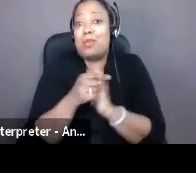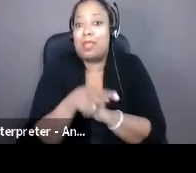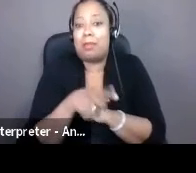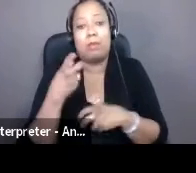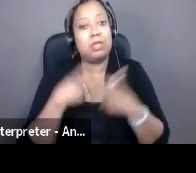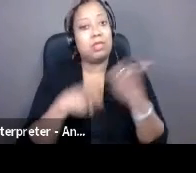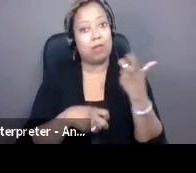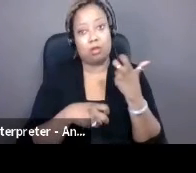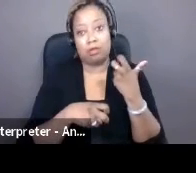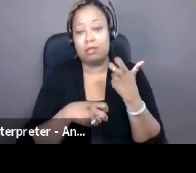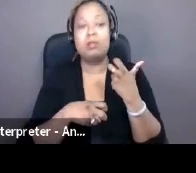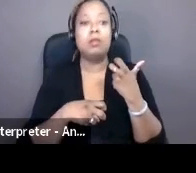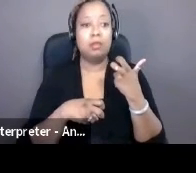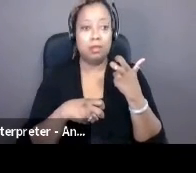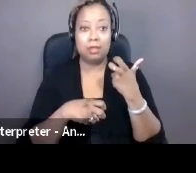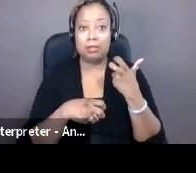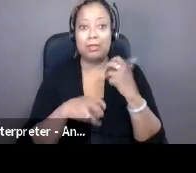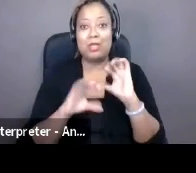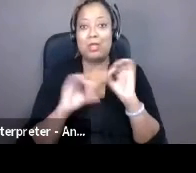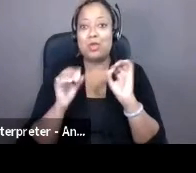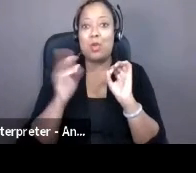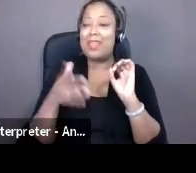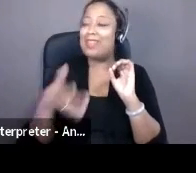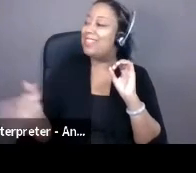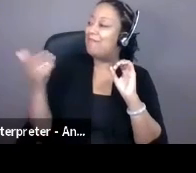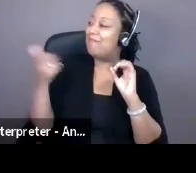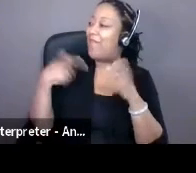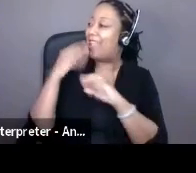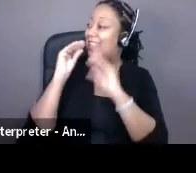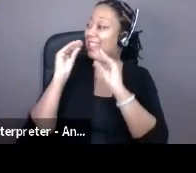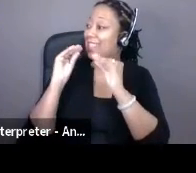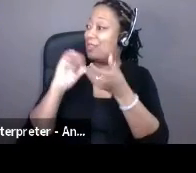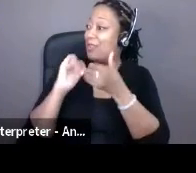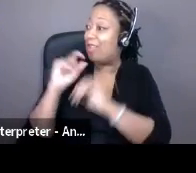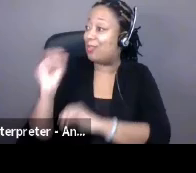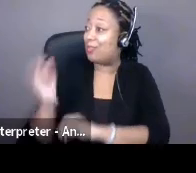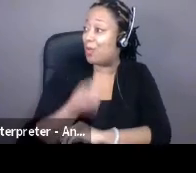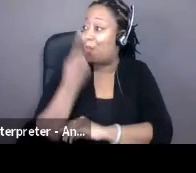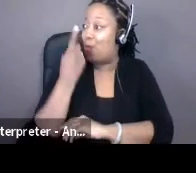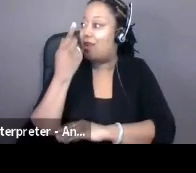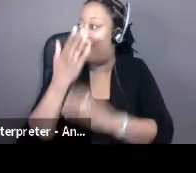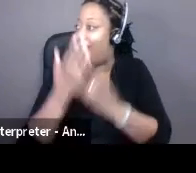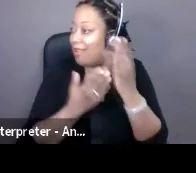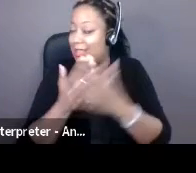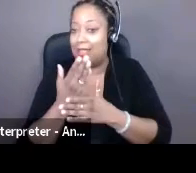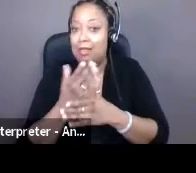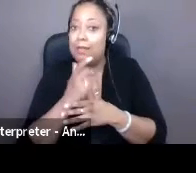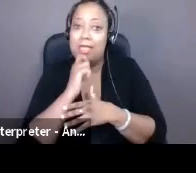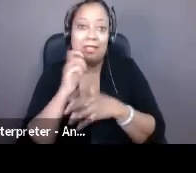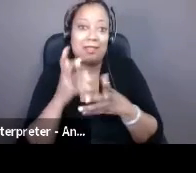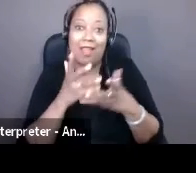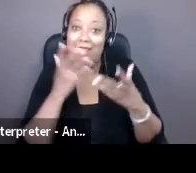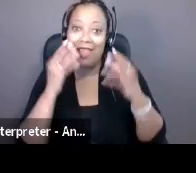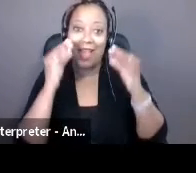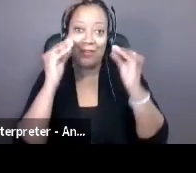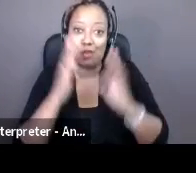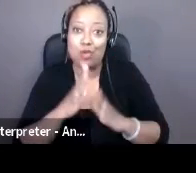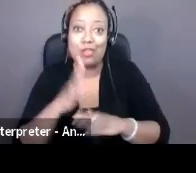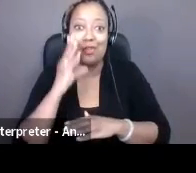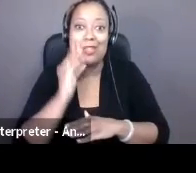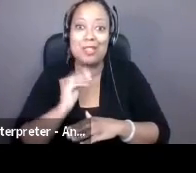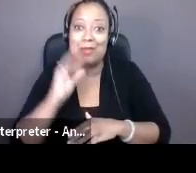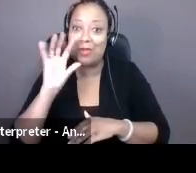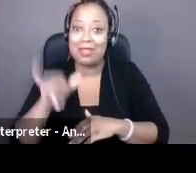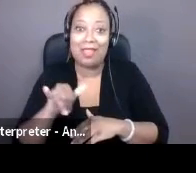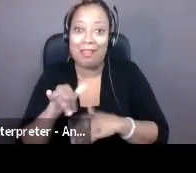journey because there wasn't anybody out there going, hey lady, I can teach you to swing one-handed, because not a lot of instructors had been exposed to